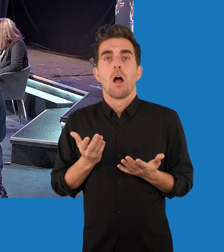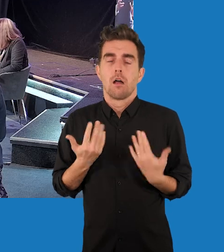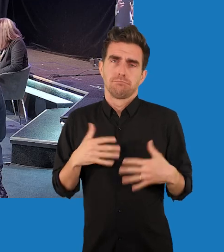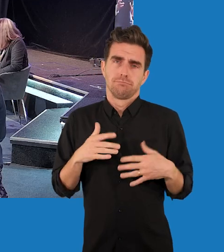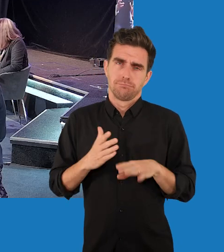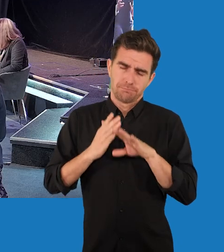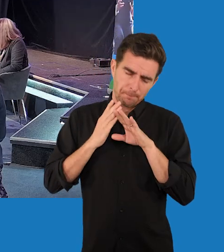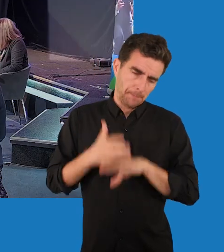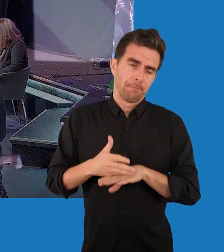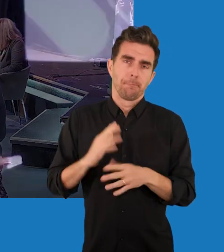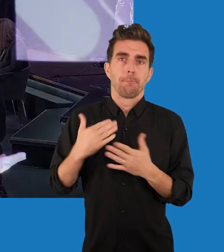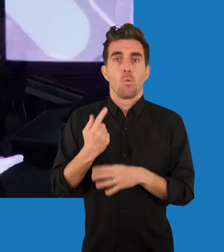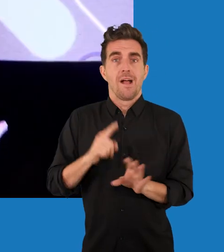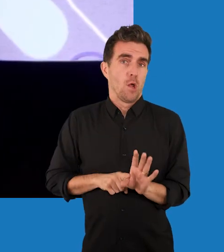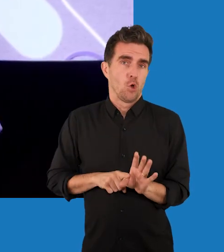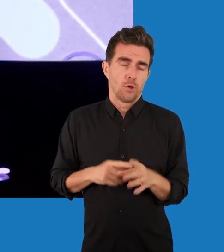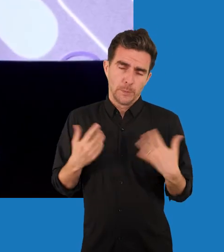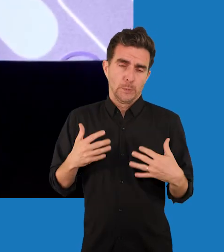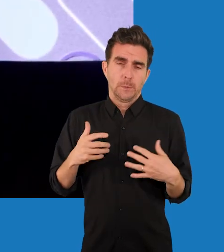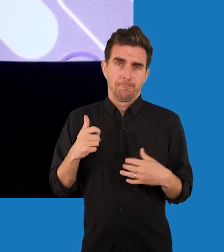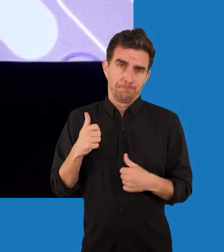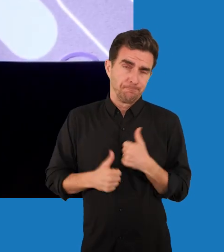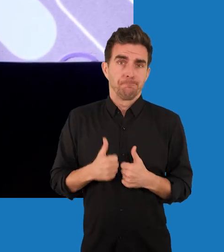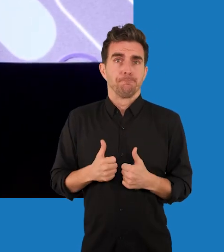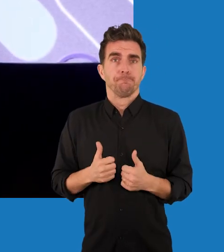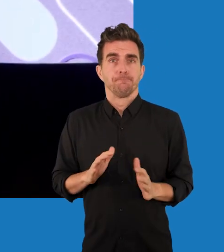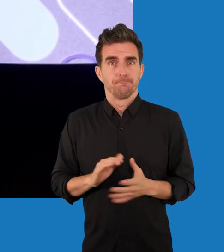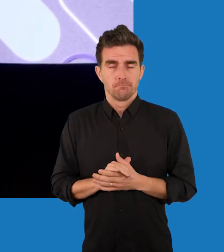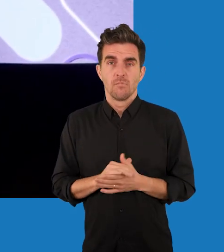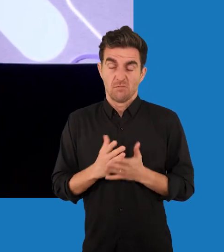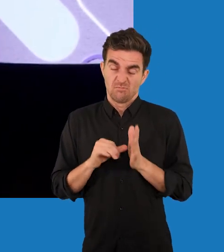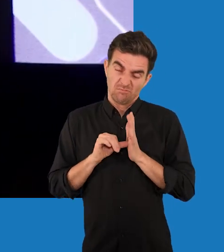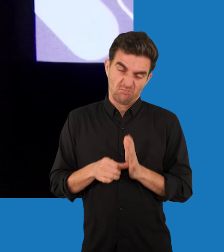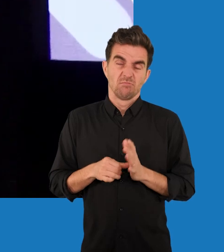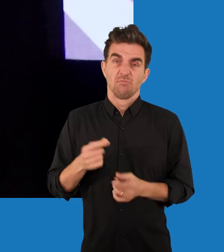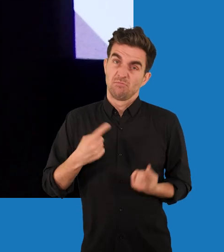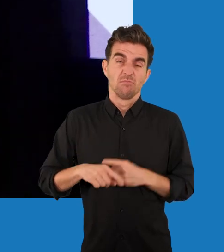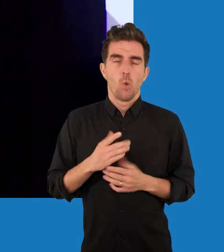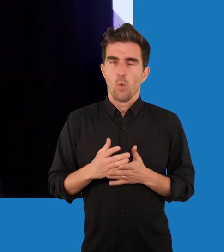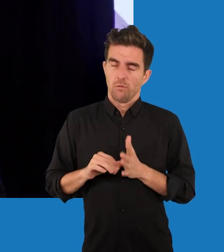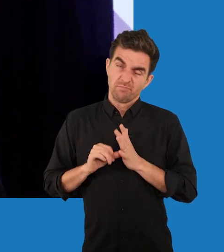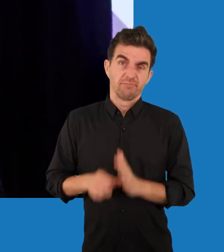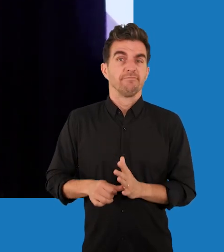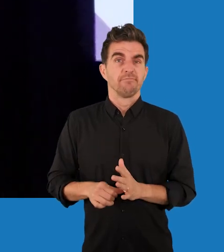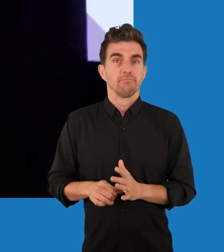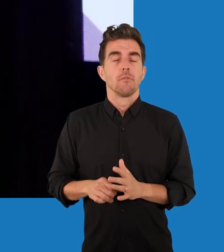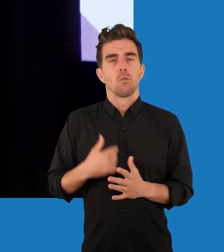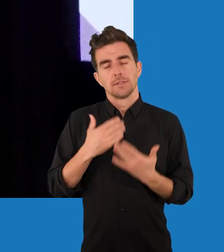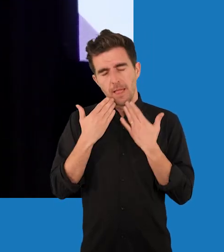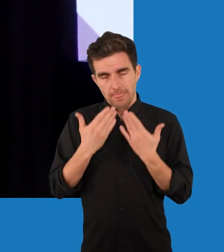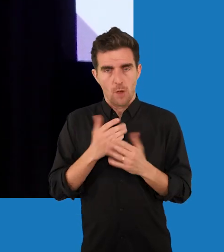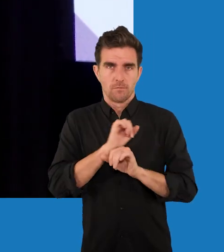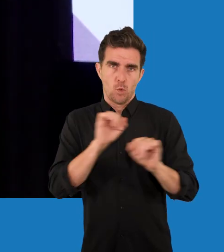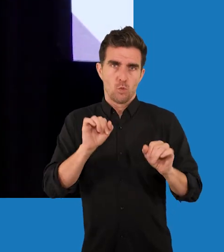across South West London for an amazing amount of work in the last year. It's been a tough year for all of them,